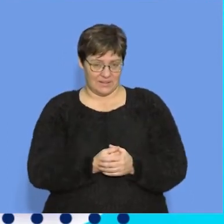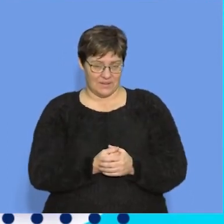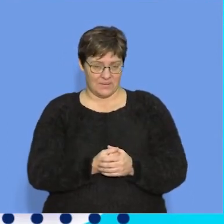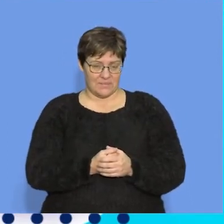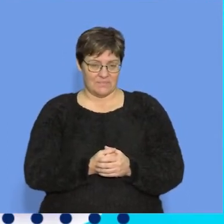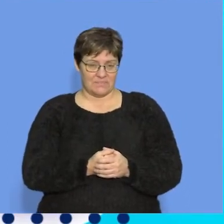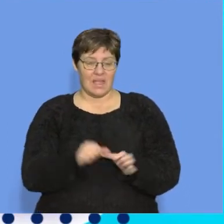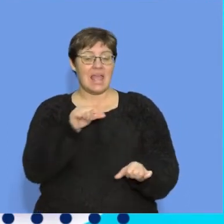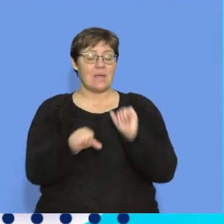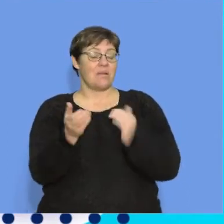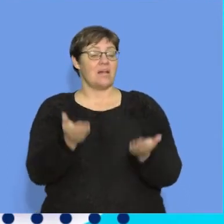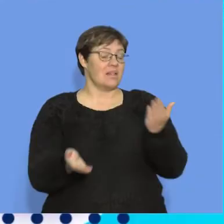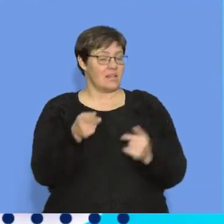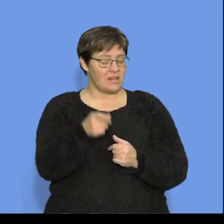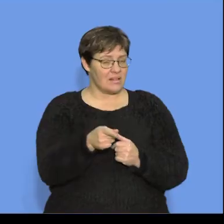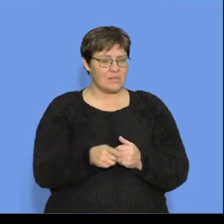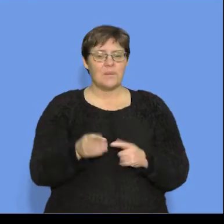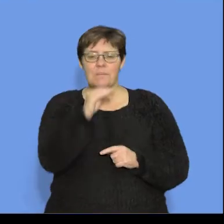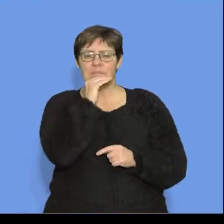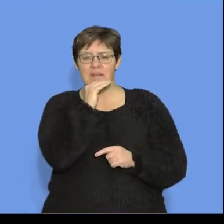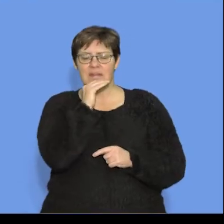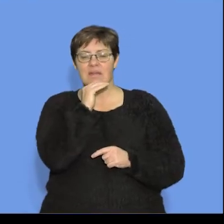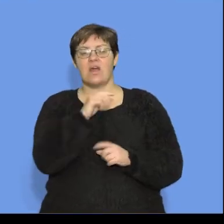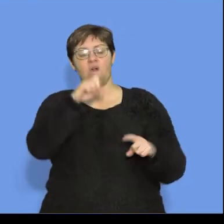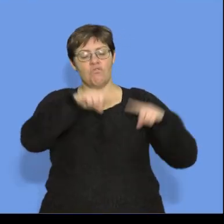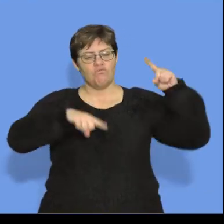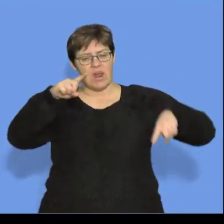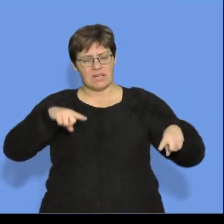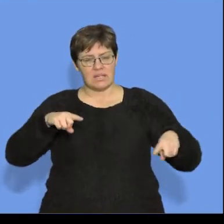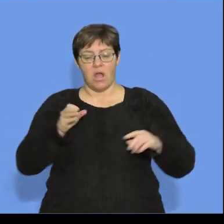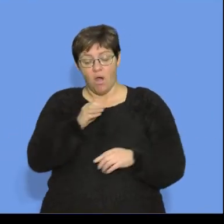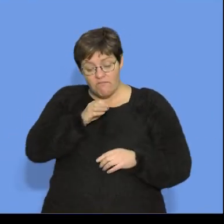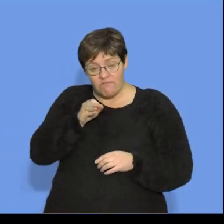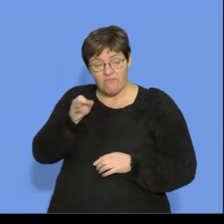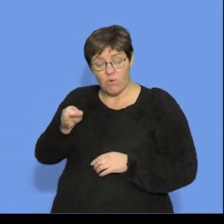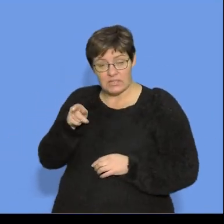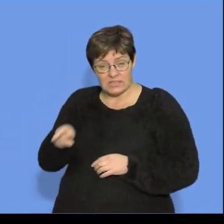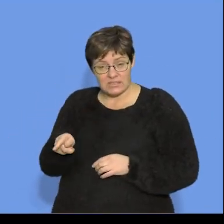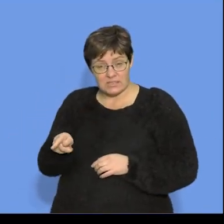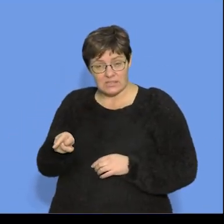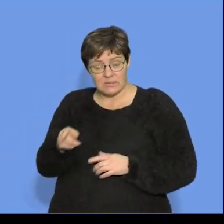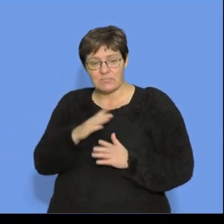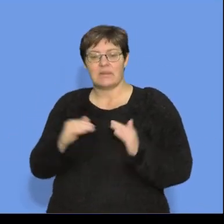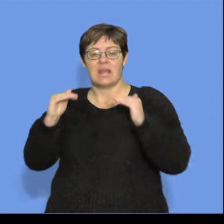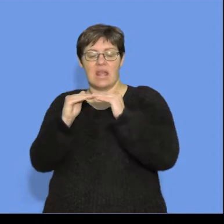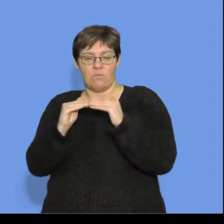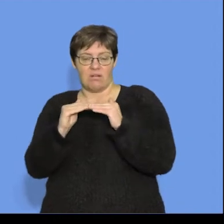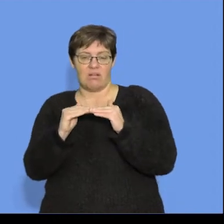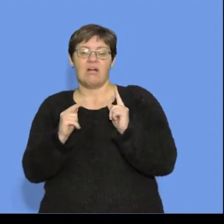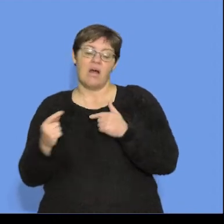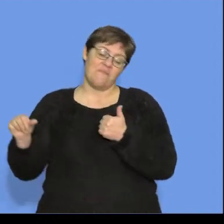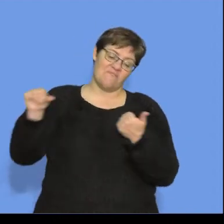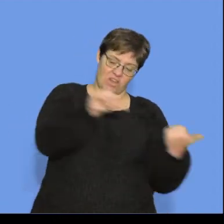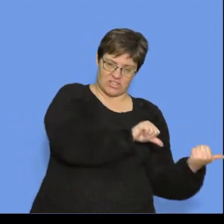chemical equilibrium is something where the rate of the forward reaction will equal the rate of